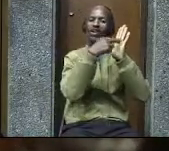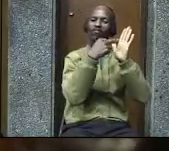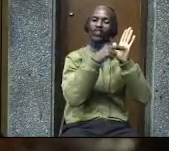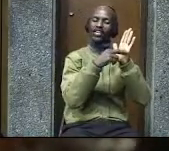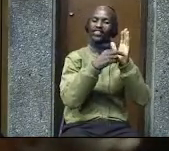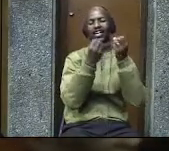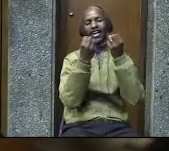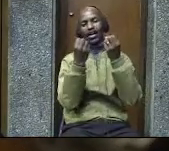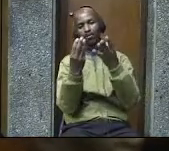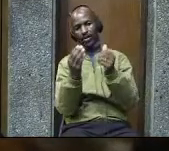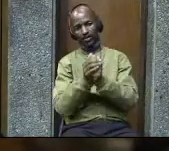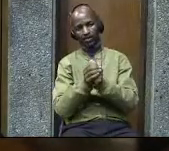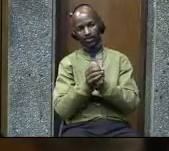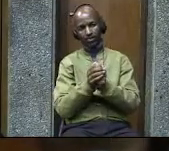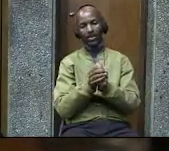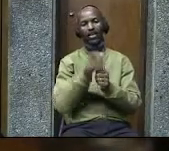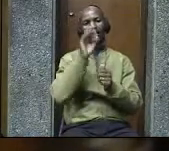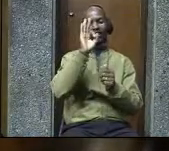It's